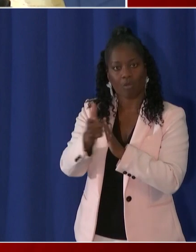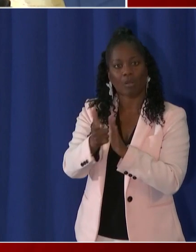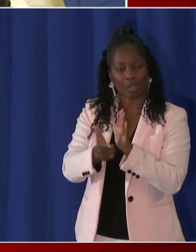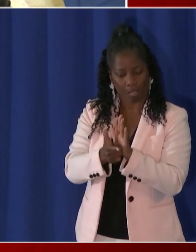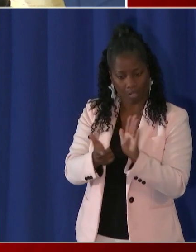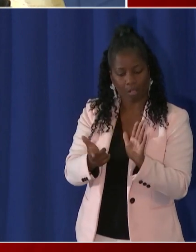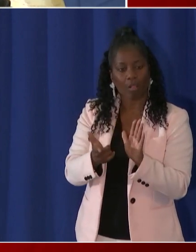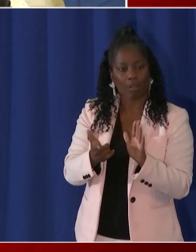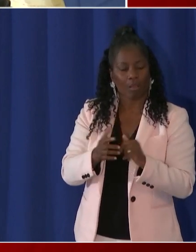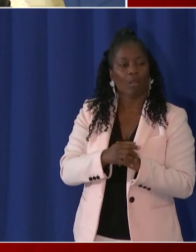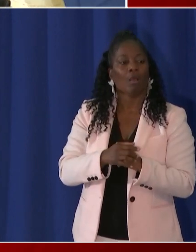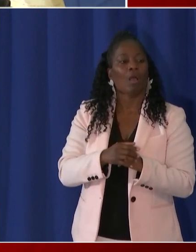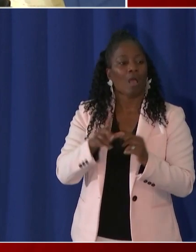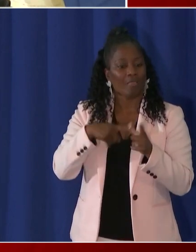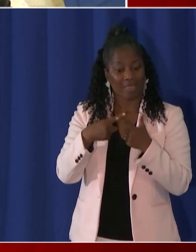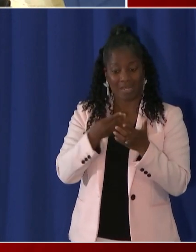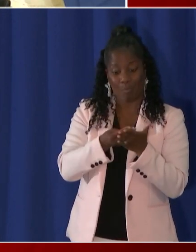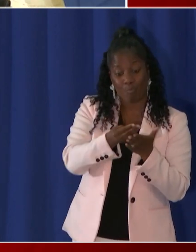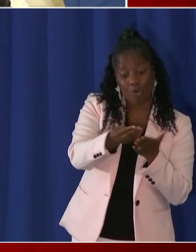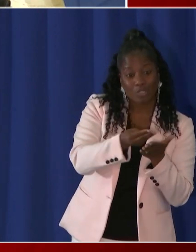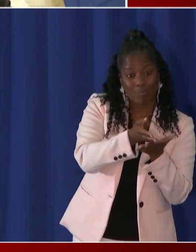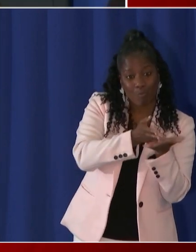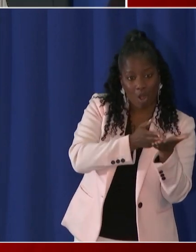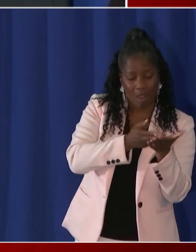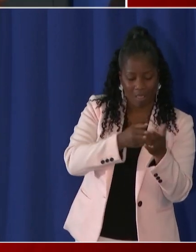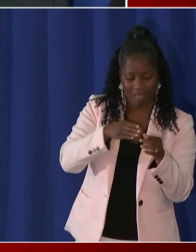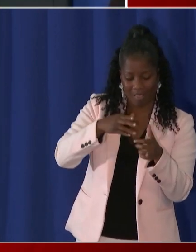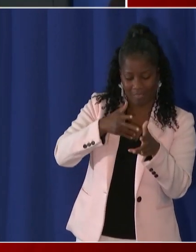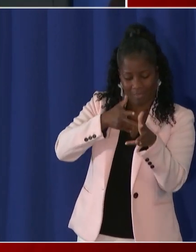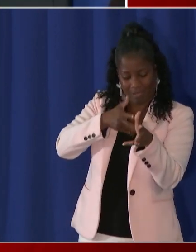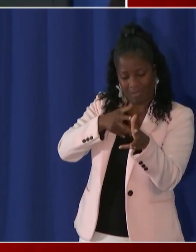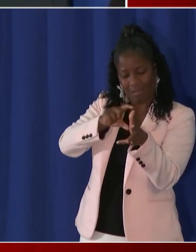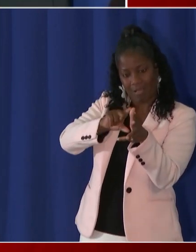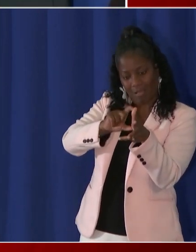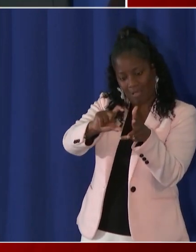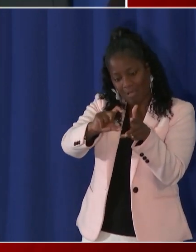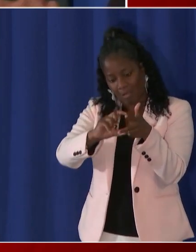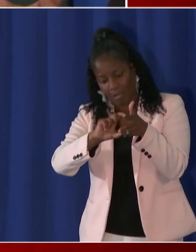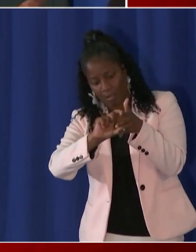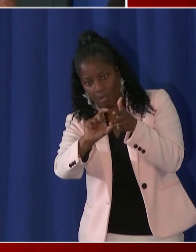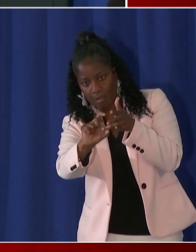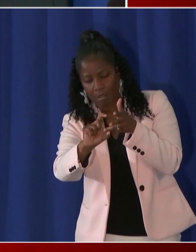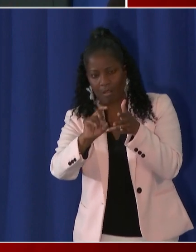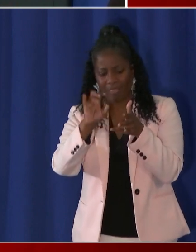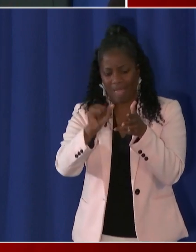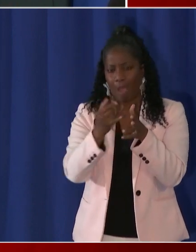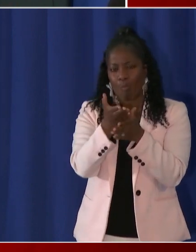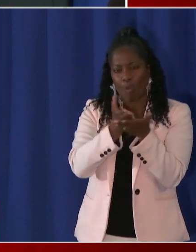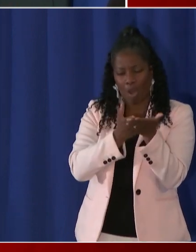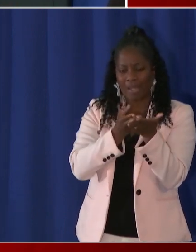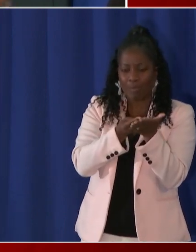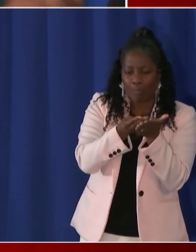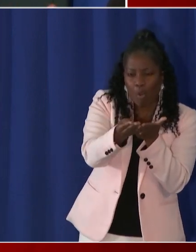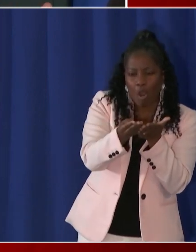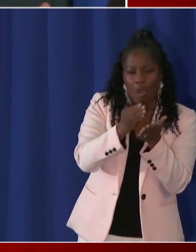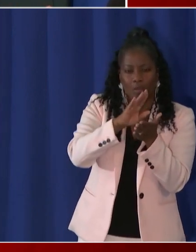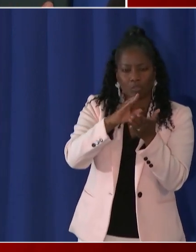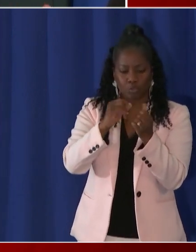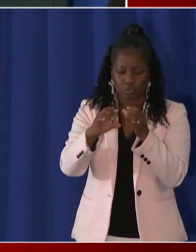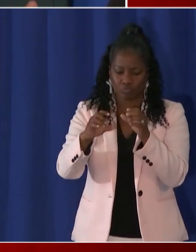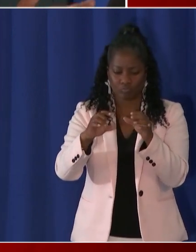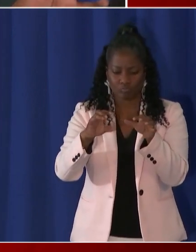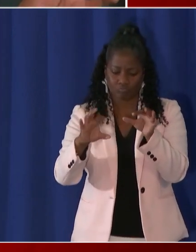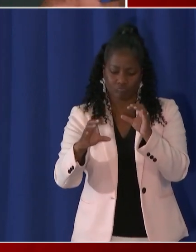was purchasing the parts, the top part, if you will, the barrel and all those other. He was purchased the parts to